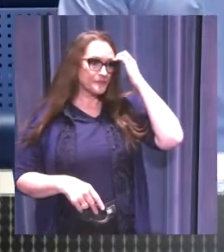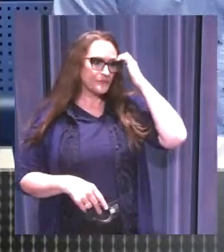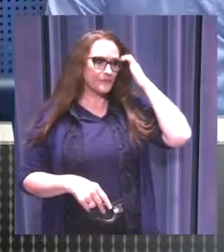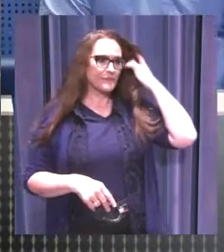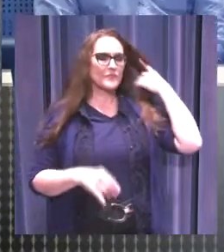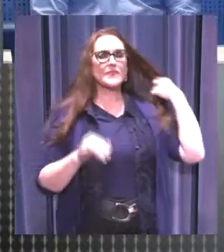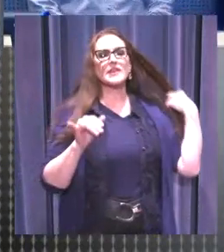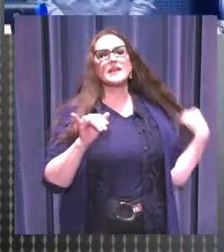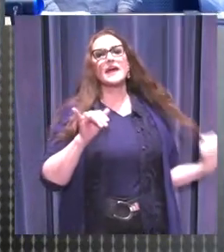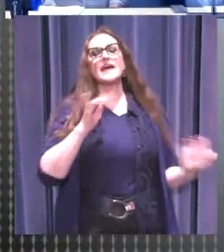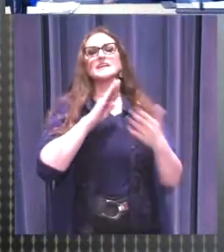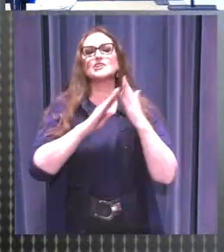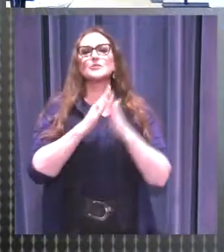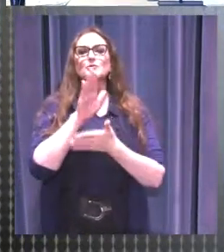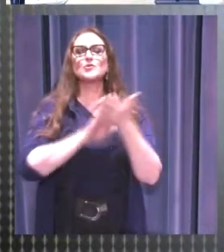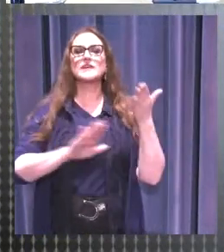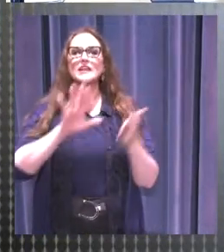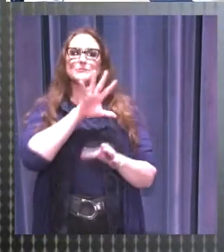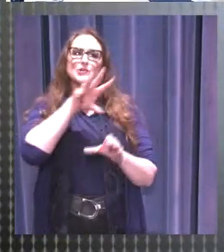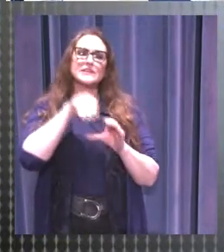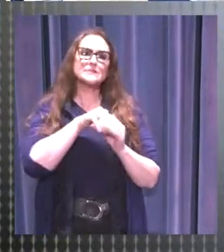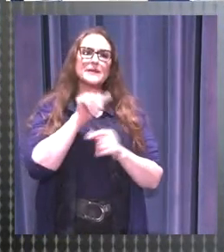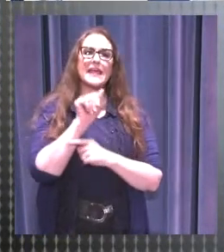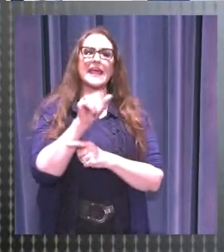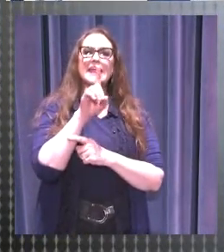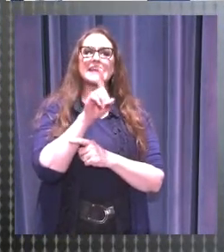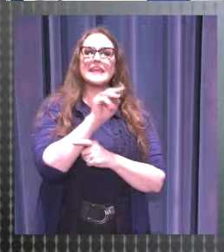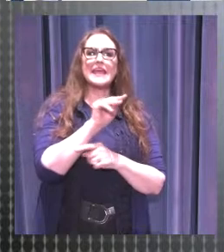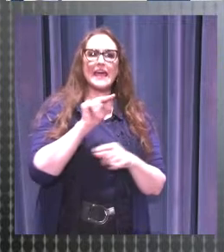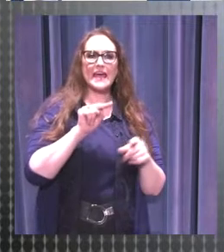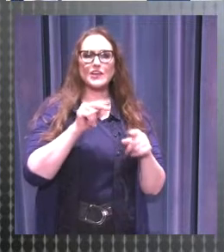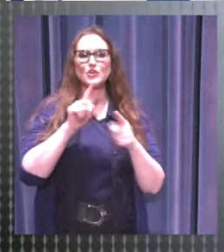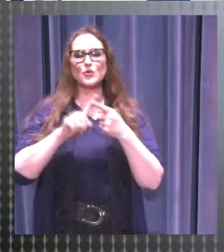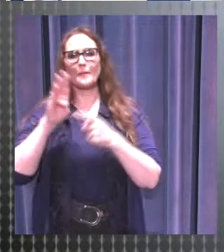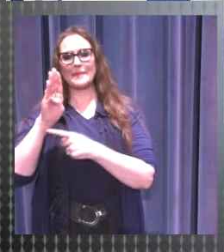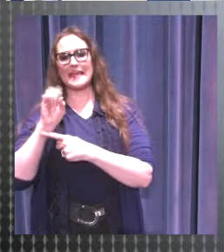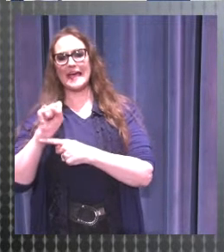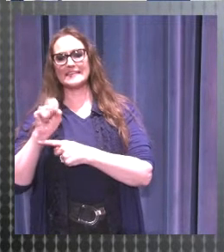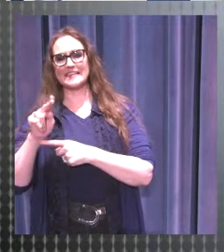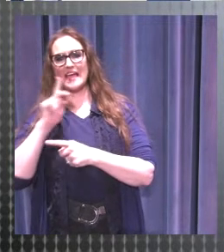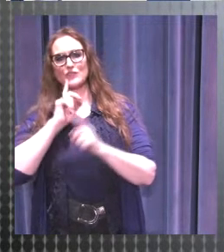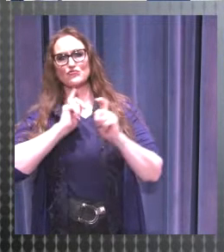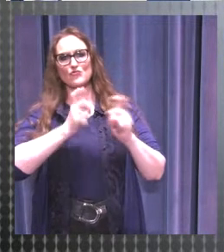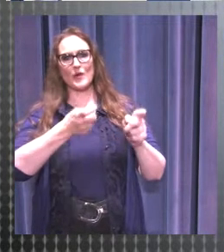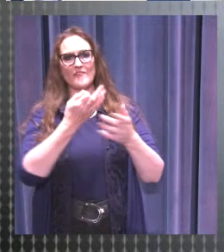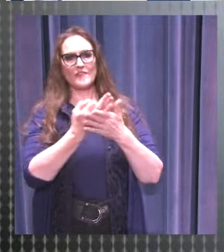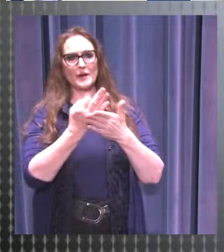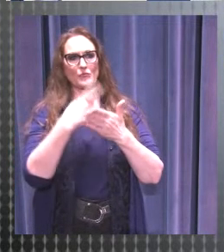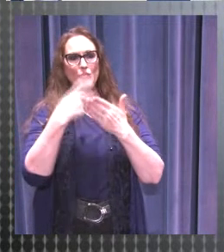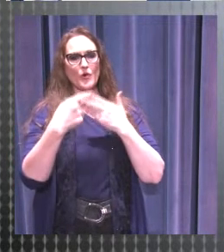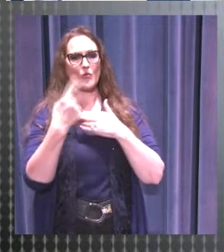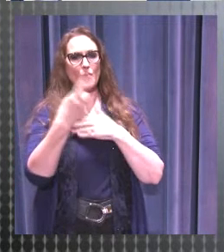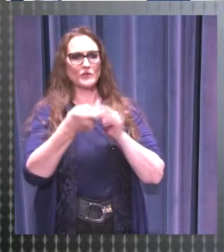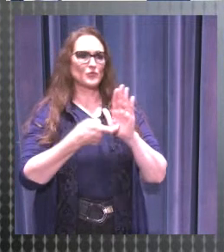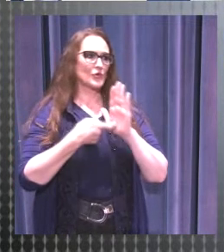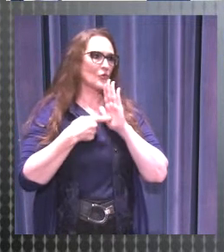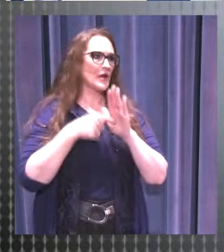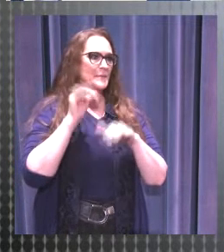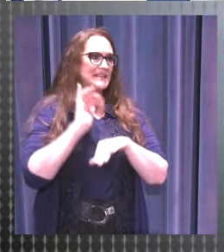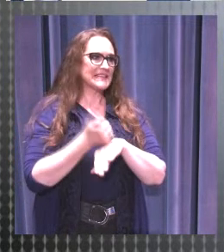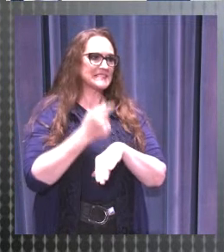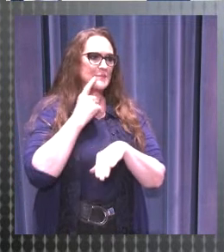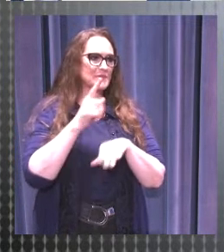As a community college participating in the ADN to BSN grant-funded program, one requirement established in the internal planning